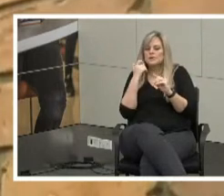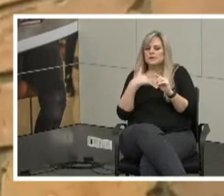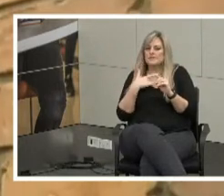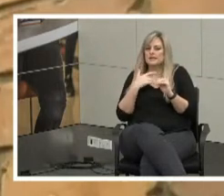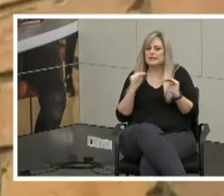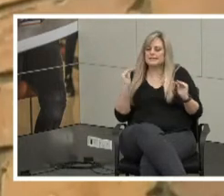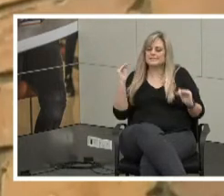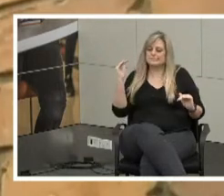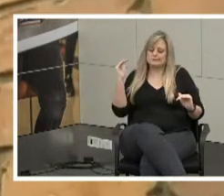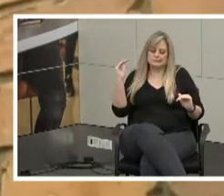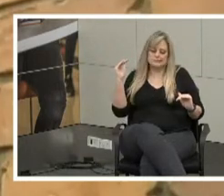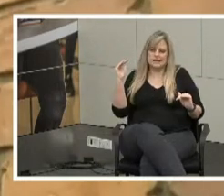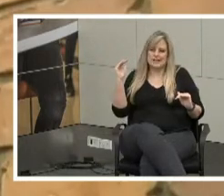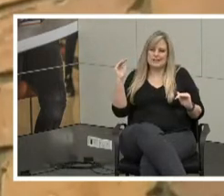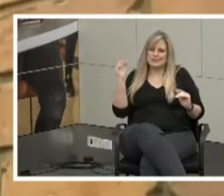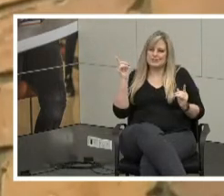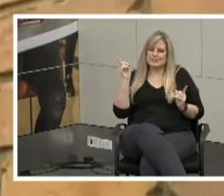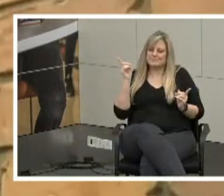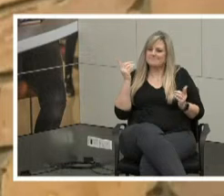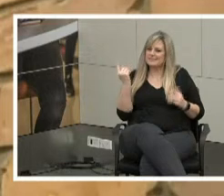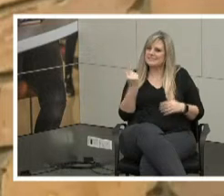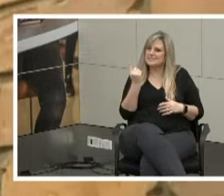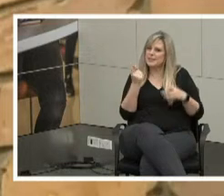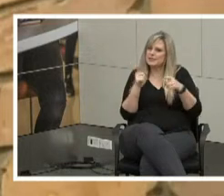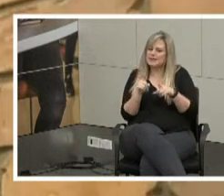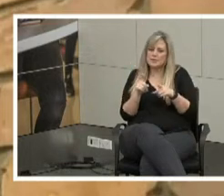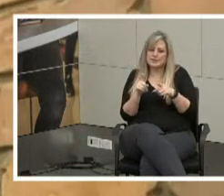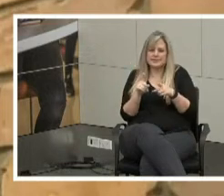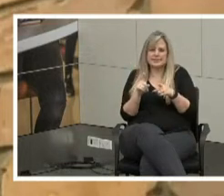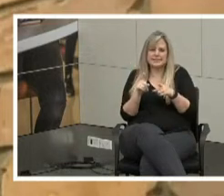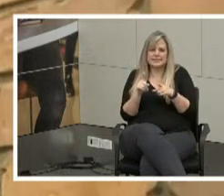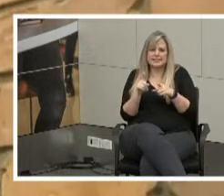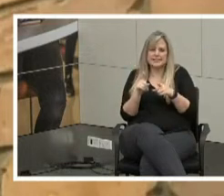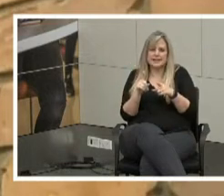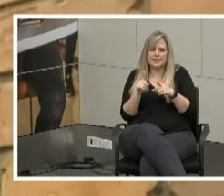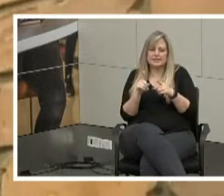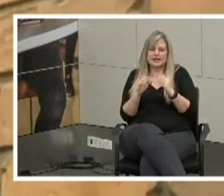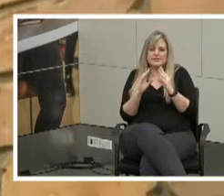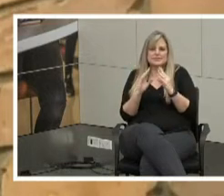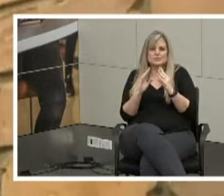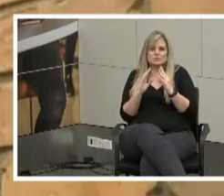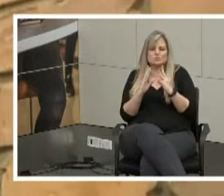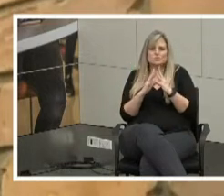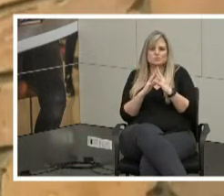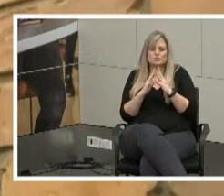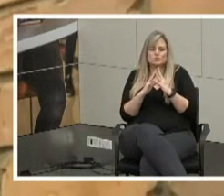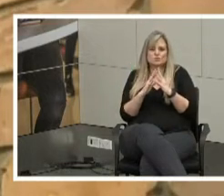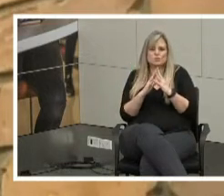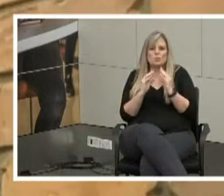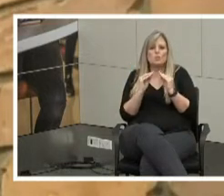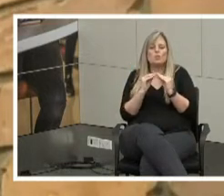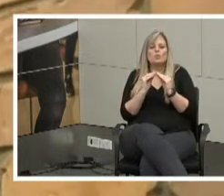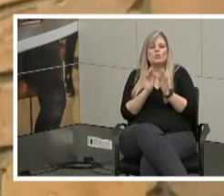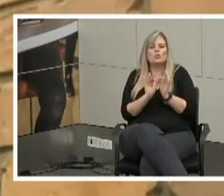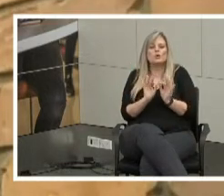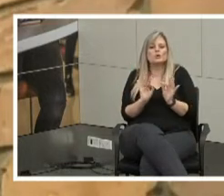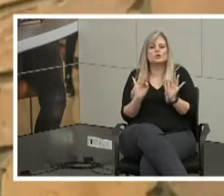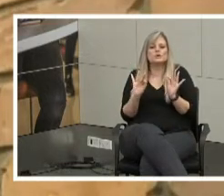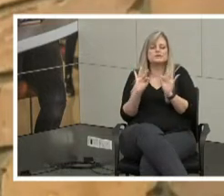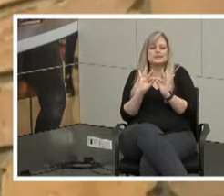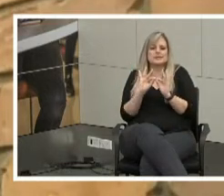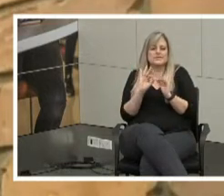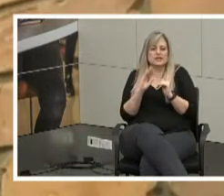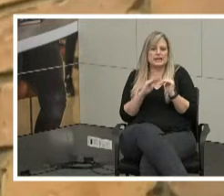it's there's something there that that is is greater than just um the